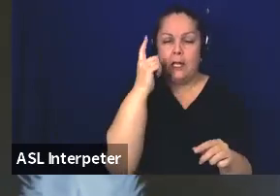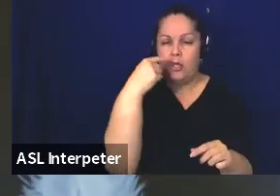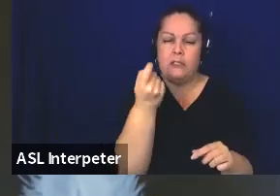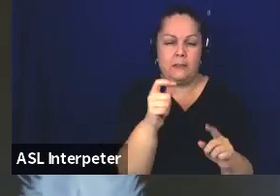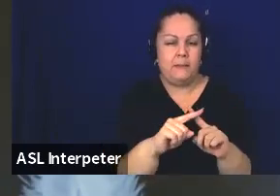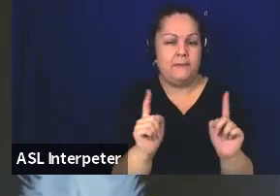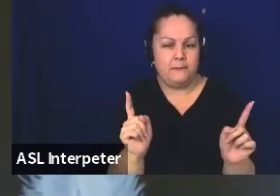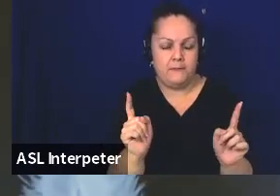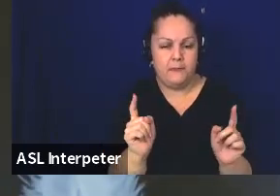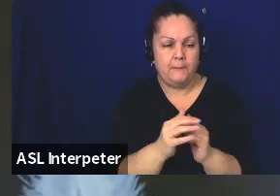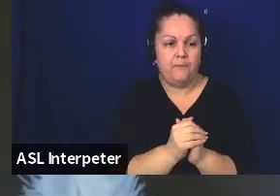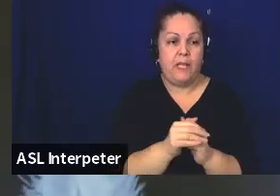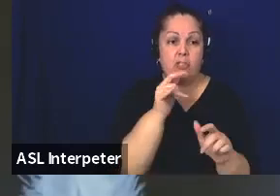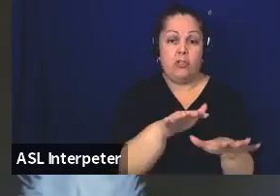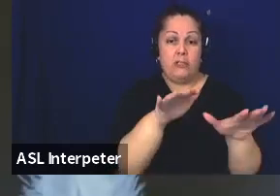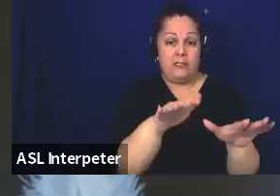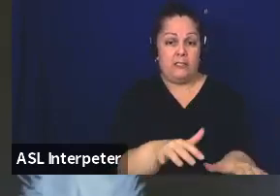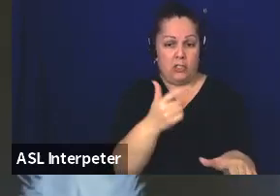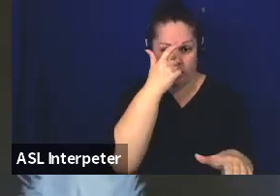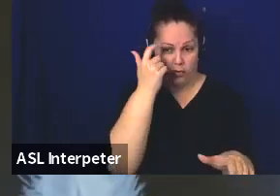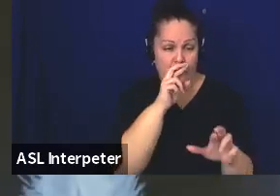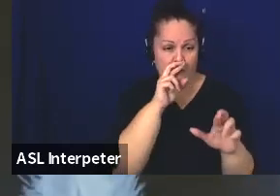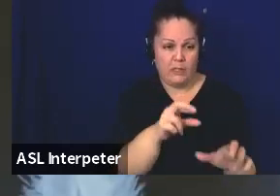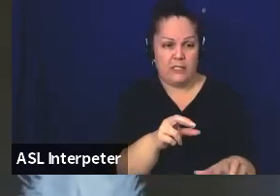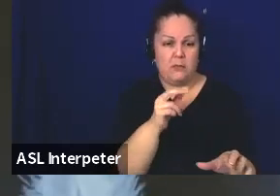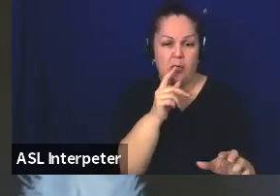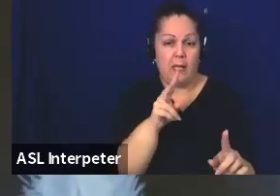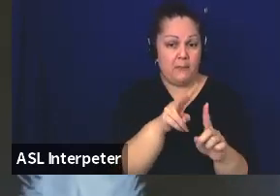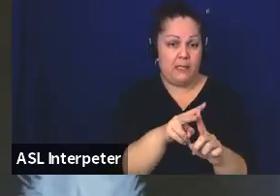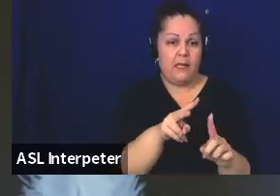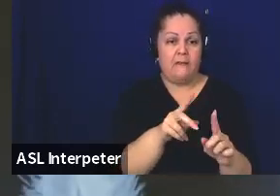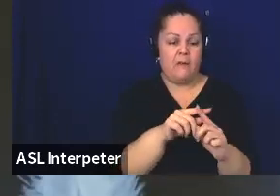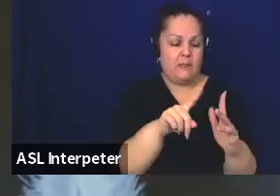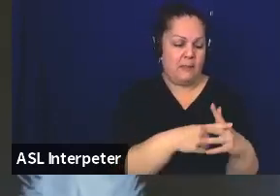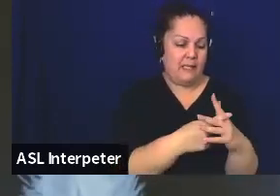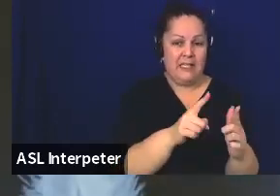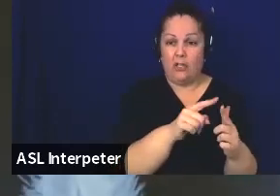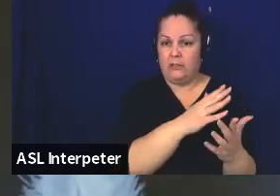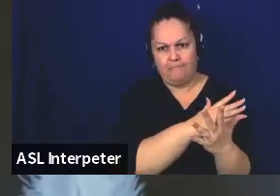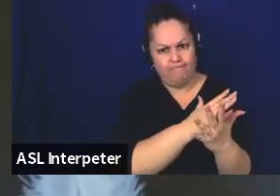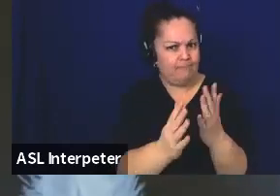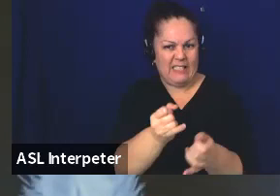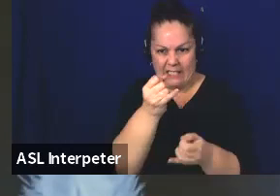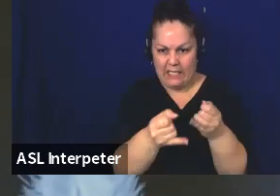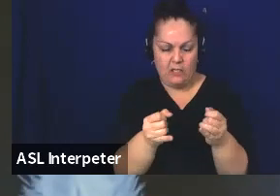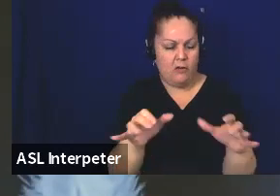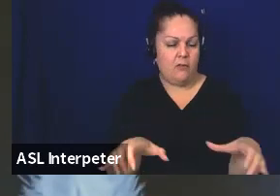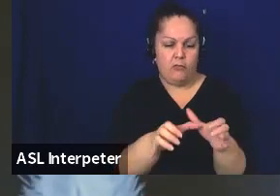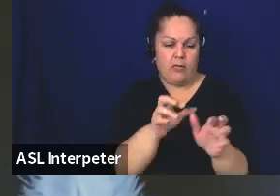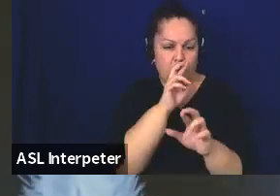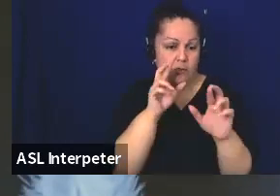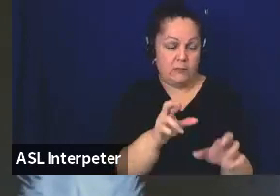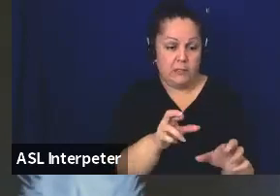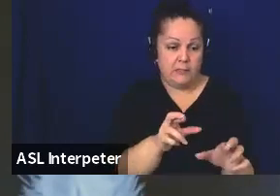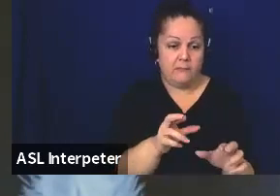different. So de-escalation of trauma responses will apply from the beginning until the very end of a crisis response, as we